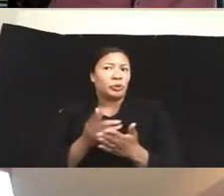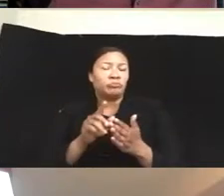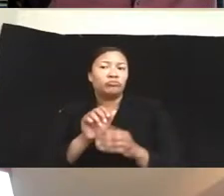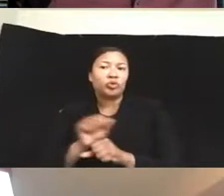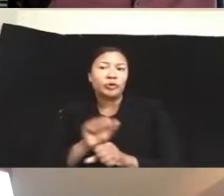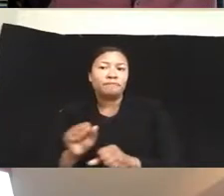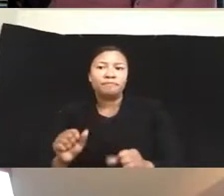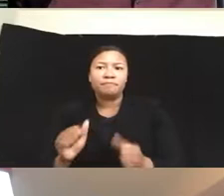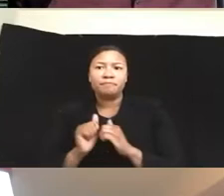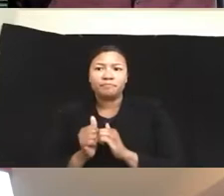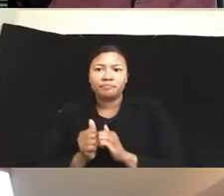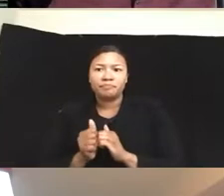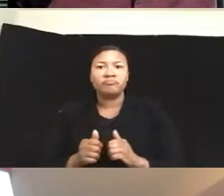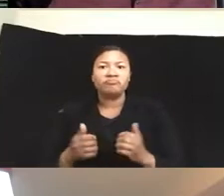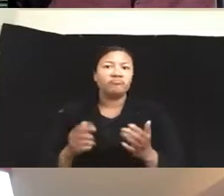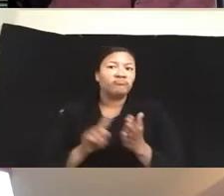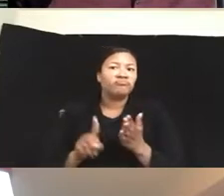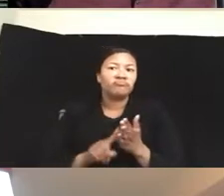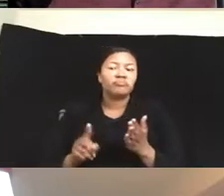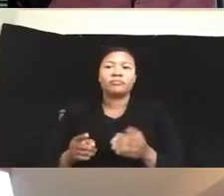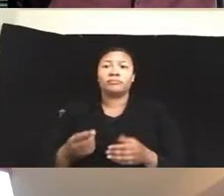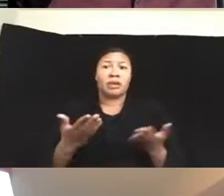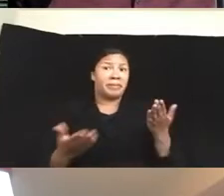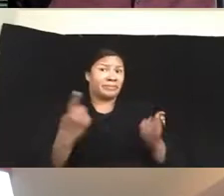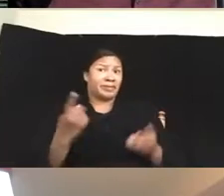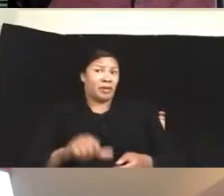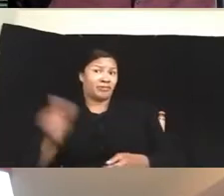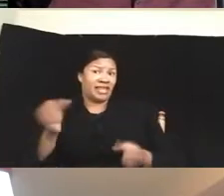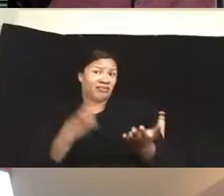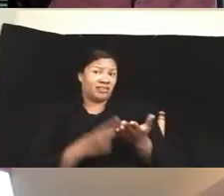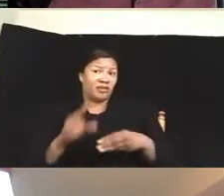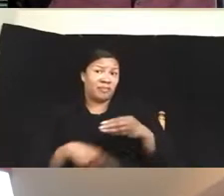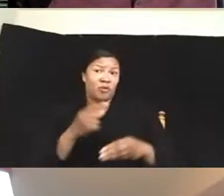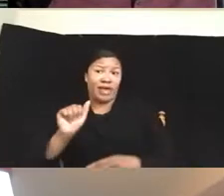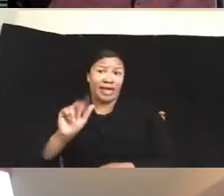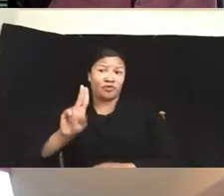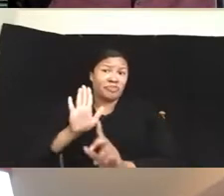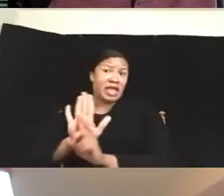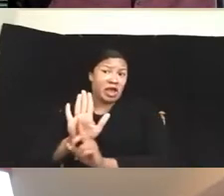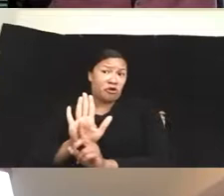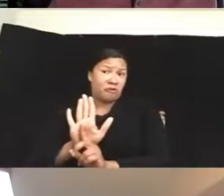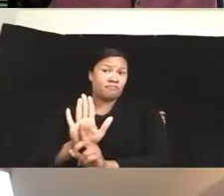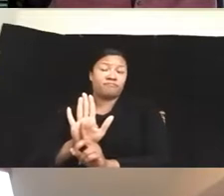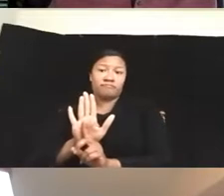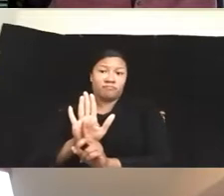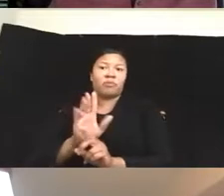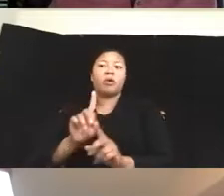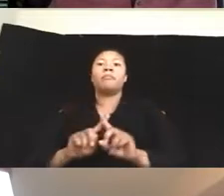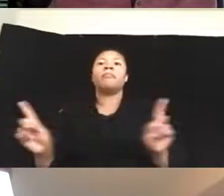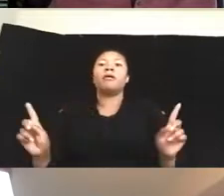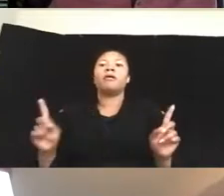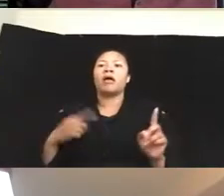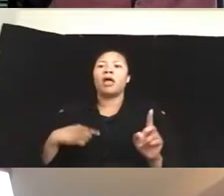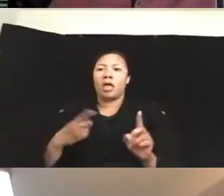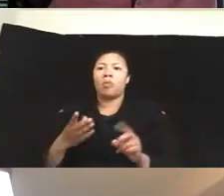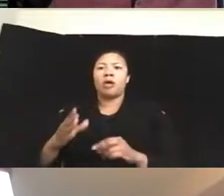So, and maybe someone here can speak more about the institutions at American University, but I just want to second